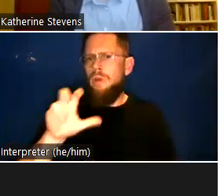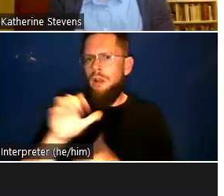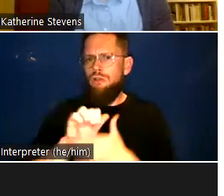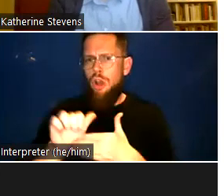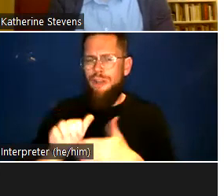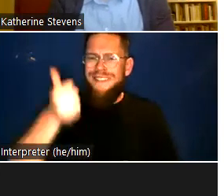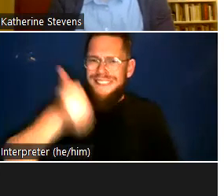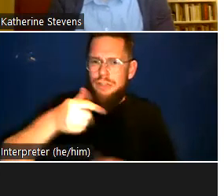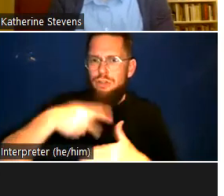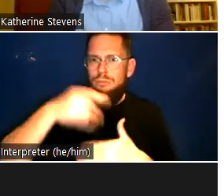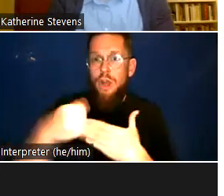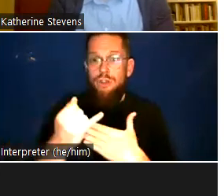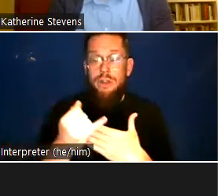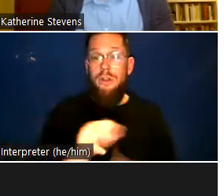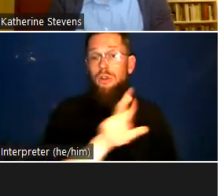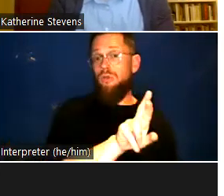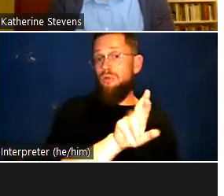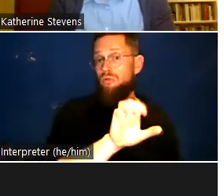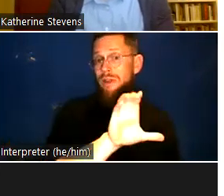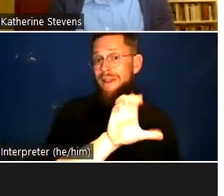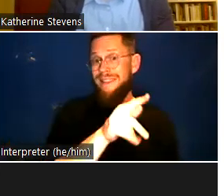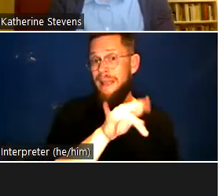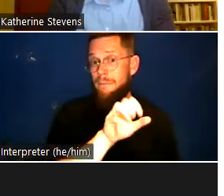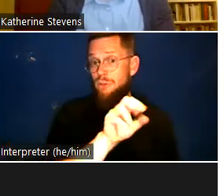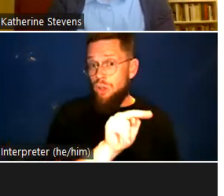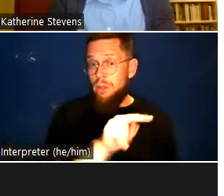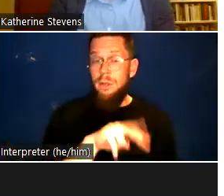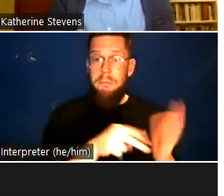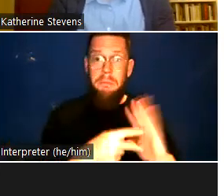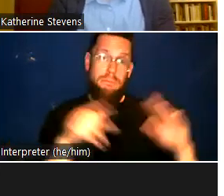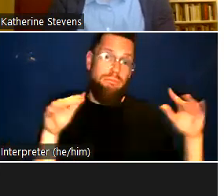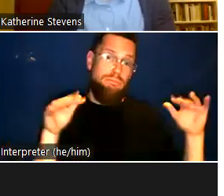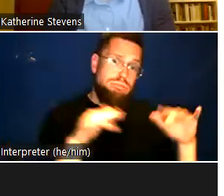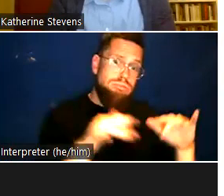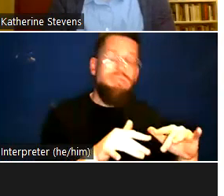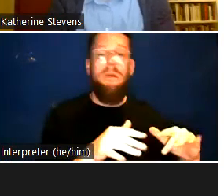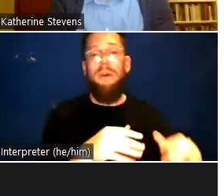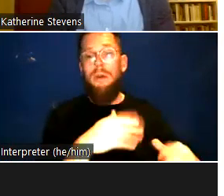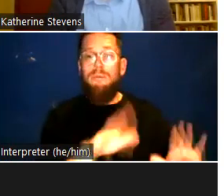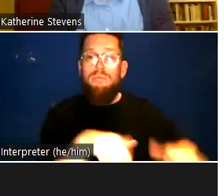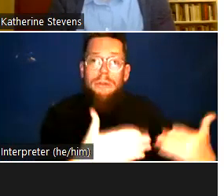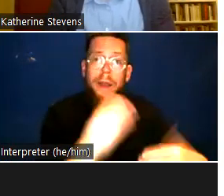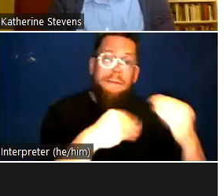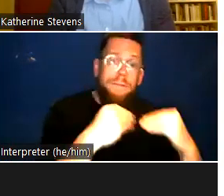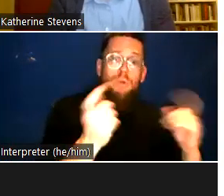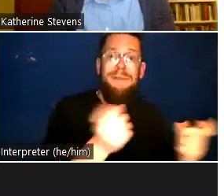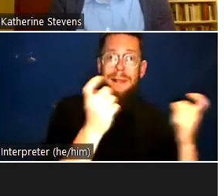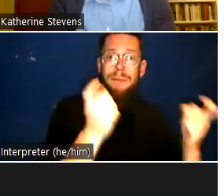a distinction between receptions that might be providing food at a celebratory event or an